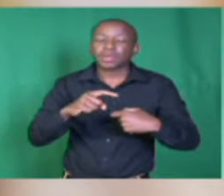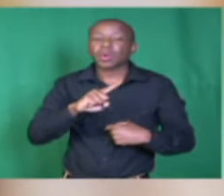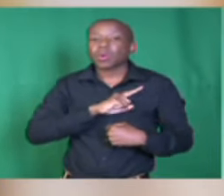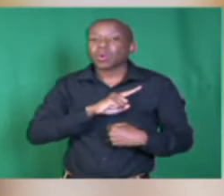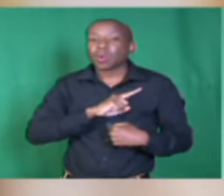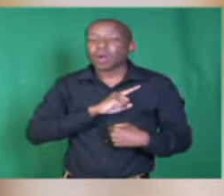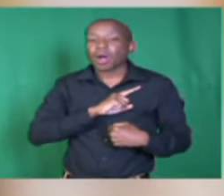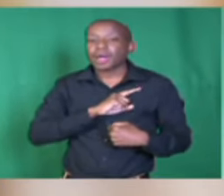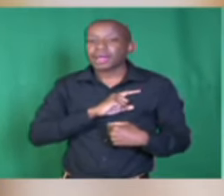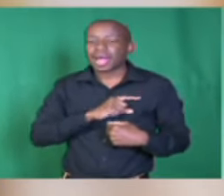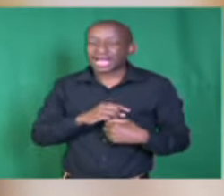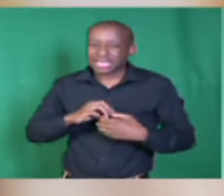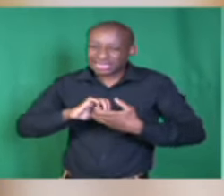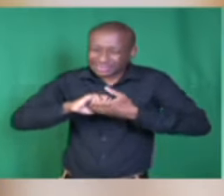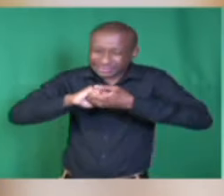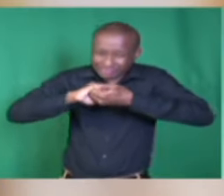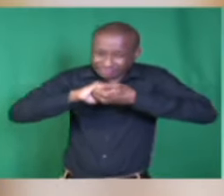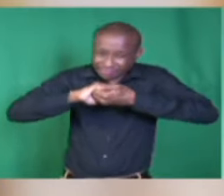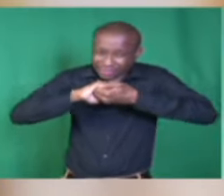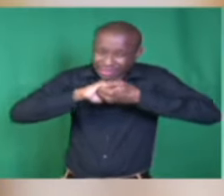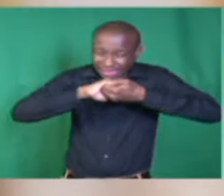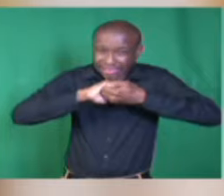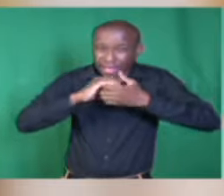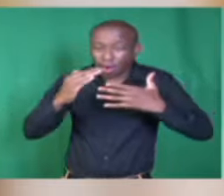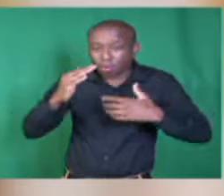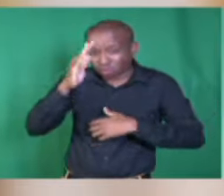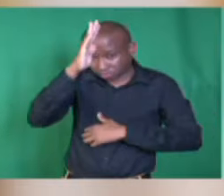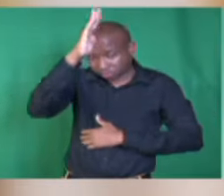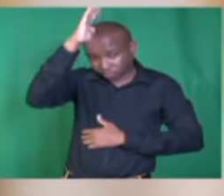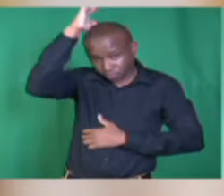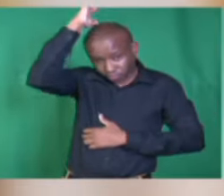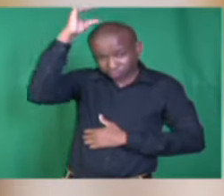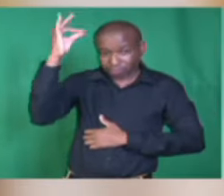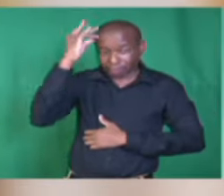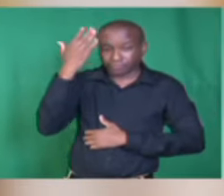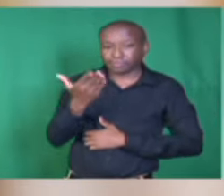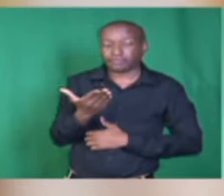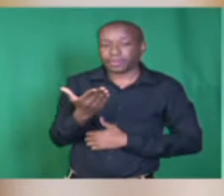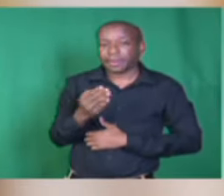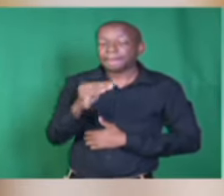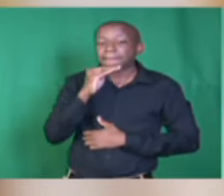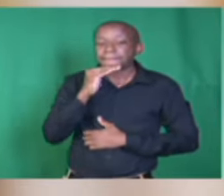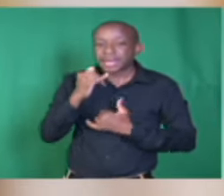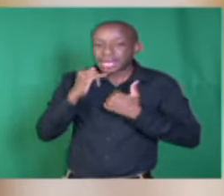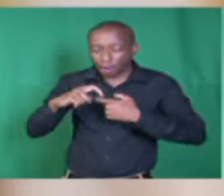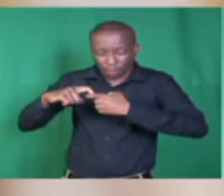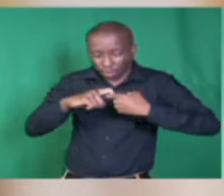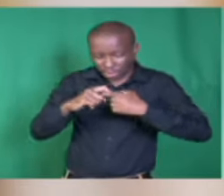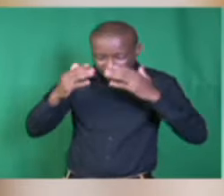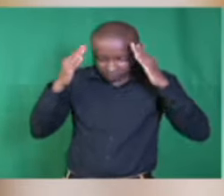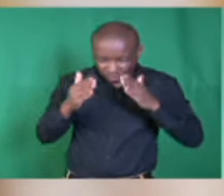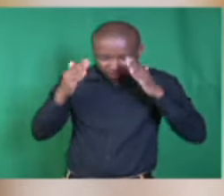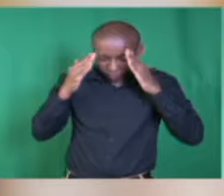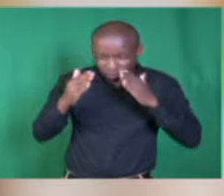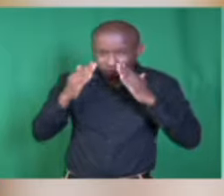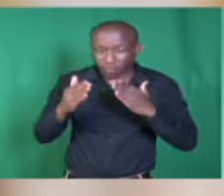the, or greatly tied to the Roman Empire. So that made them to be more political.